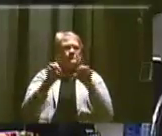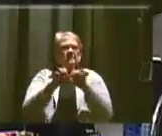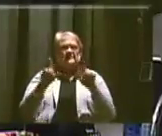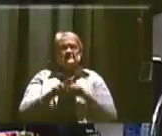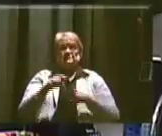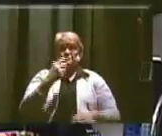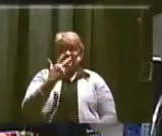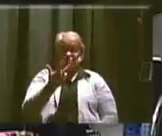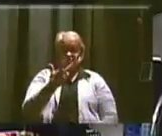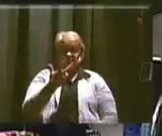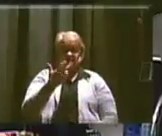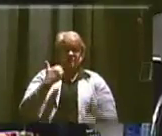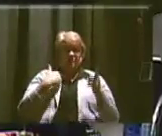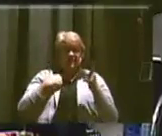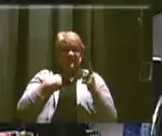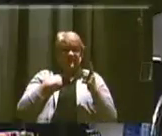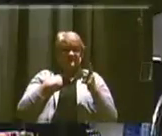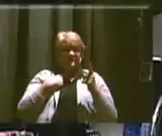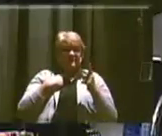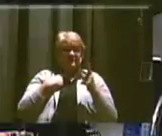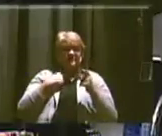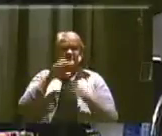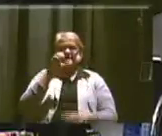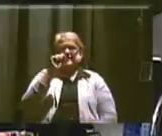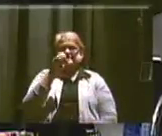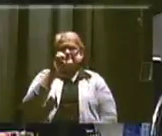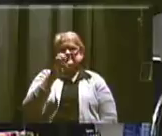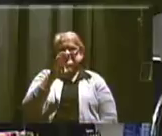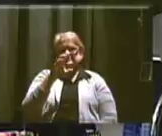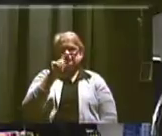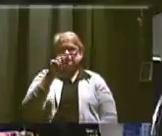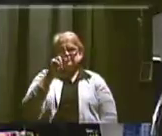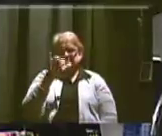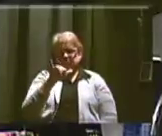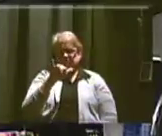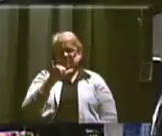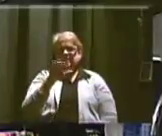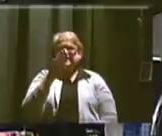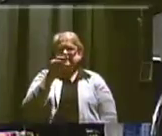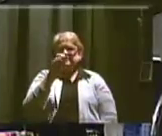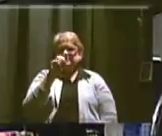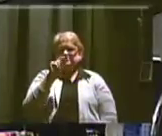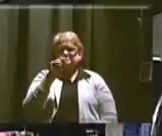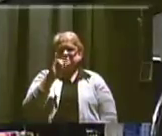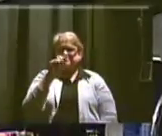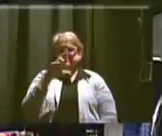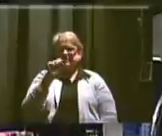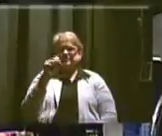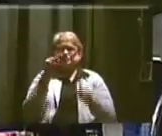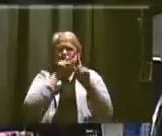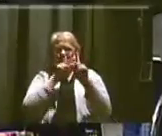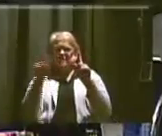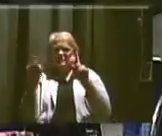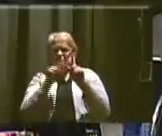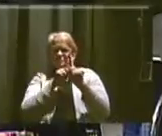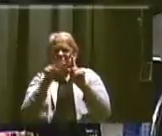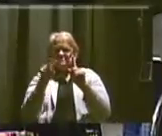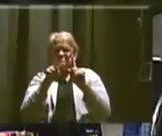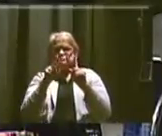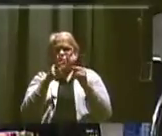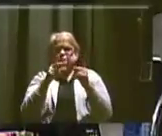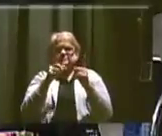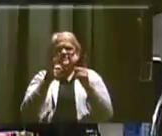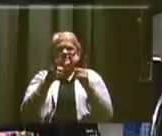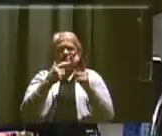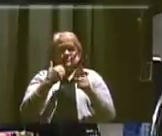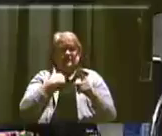are called security monitors. And they are extremely well received in we